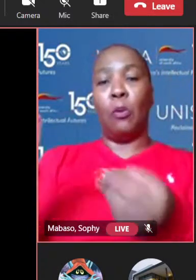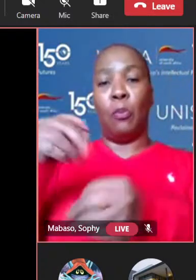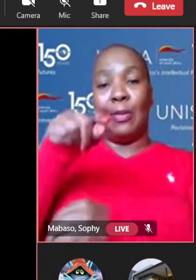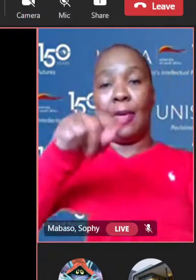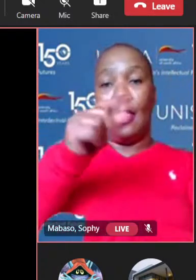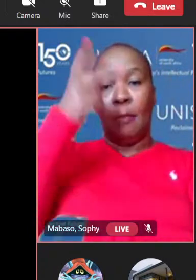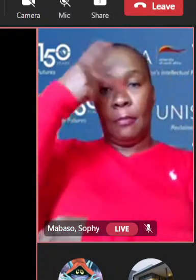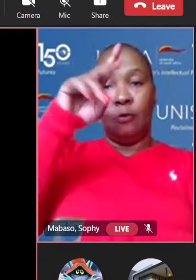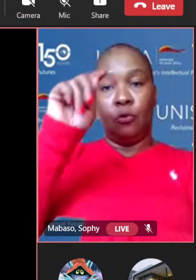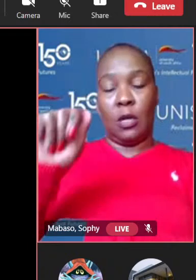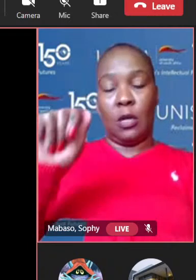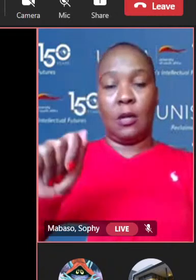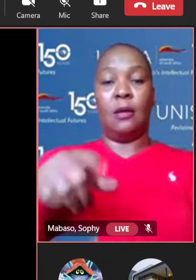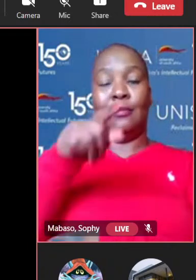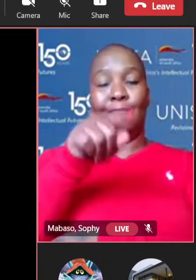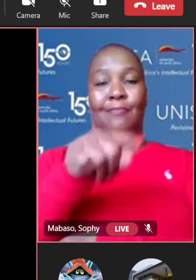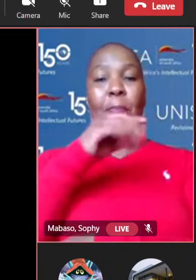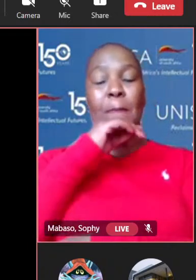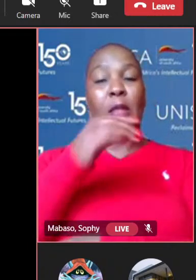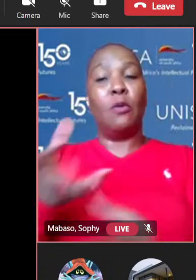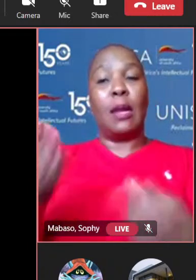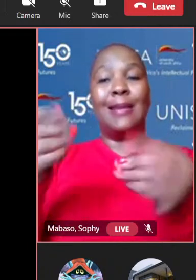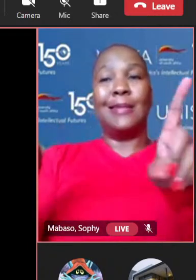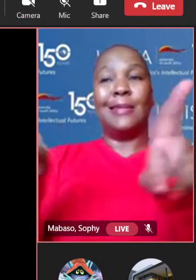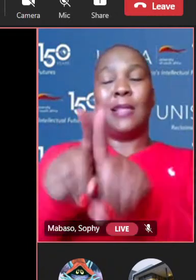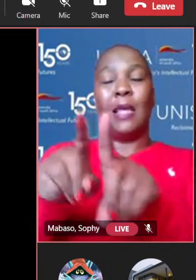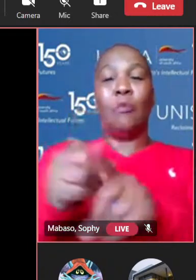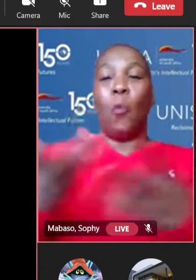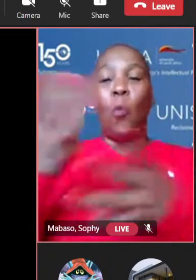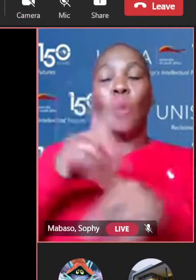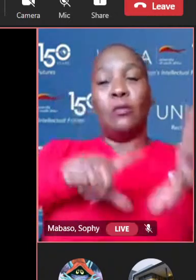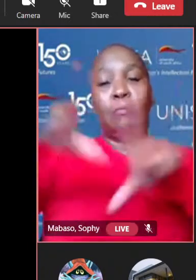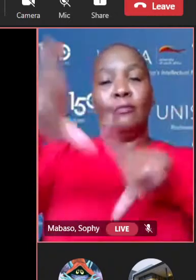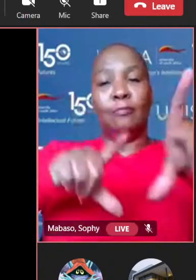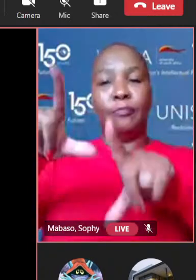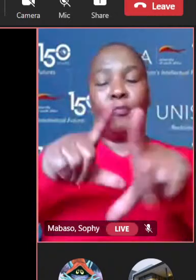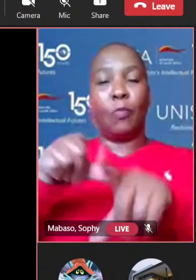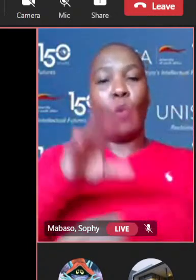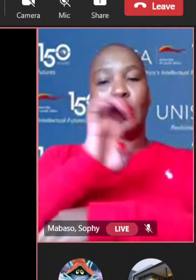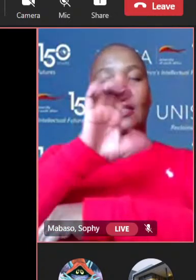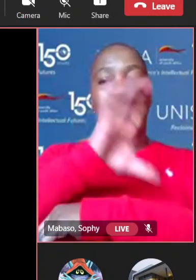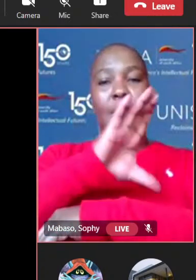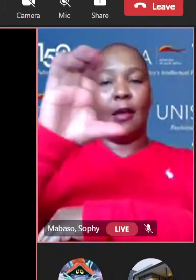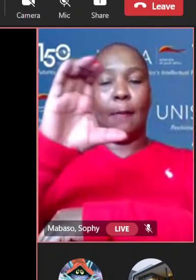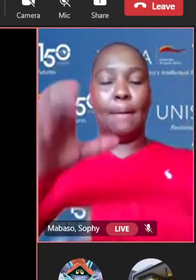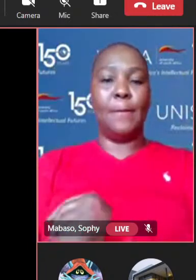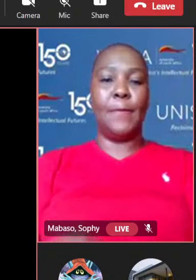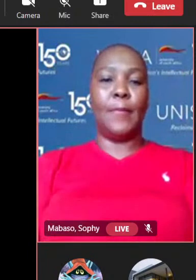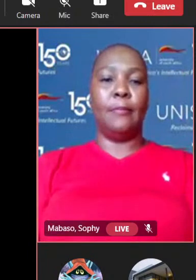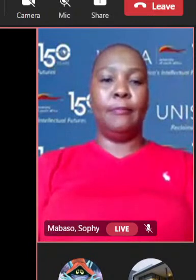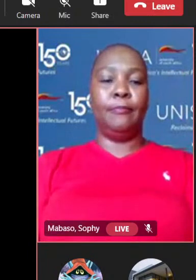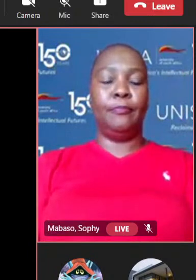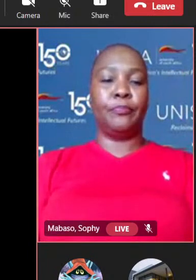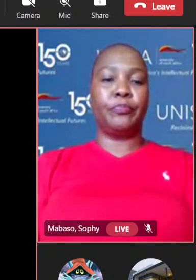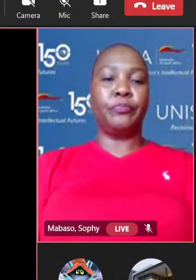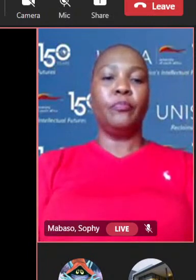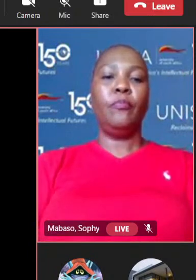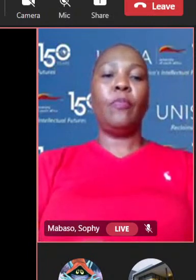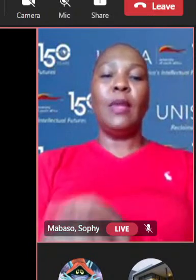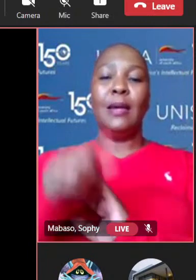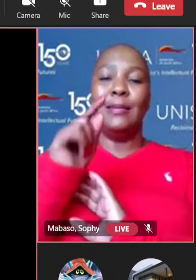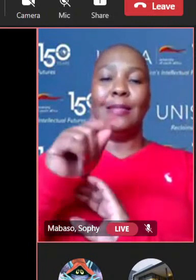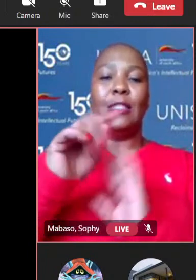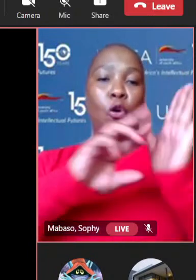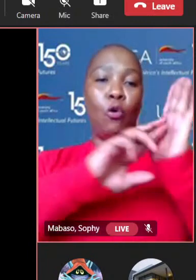able to get similar service if you are in Mbombela or in the Eastern Cape. These are the role